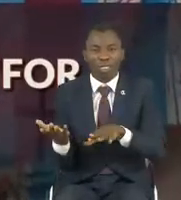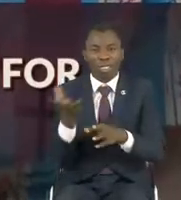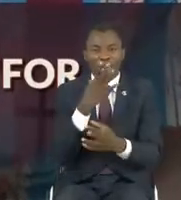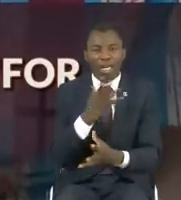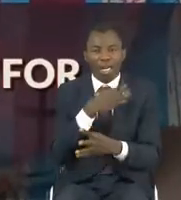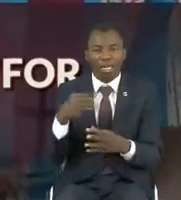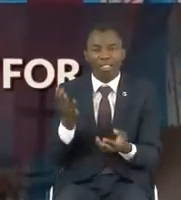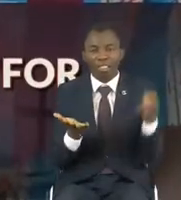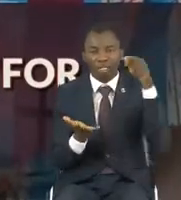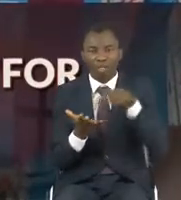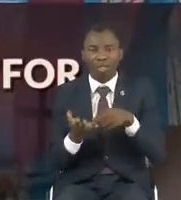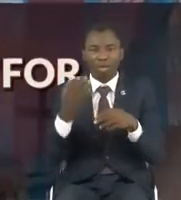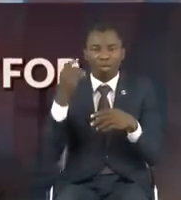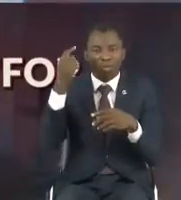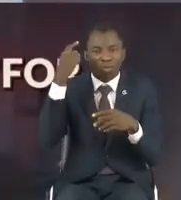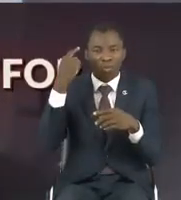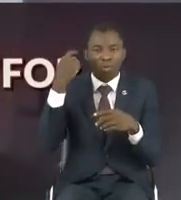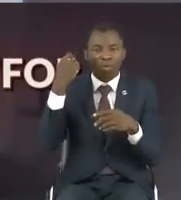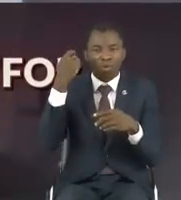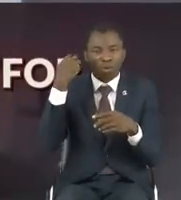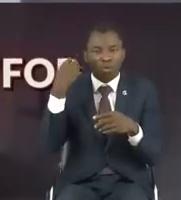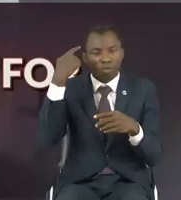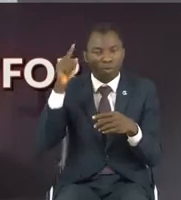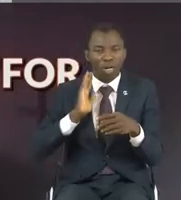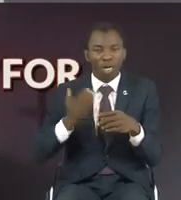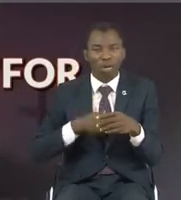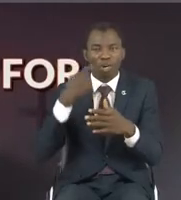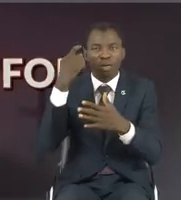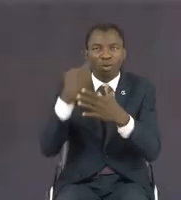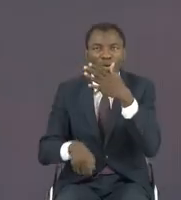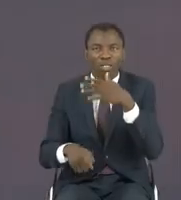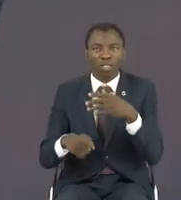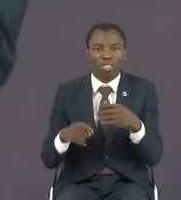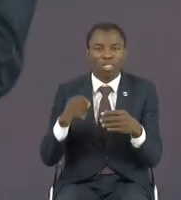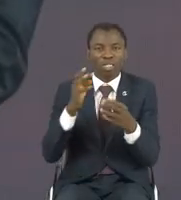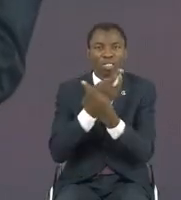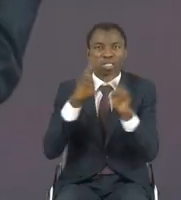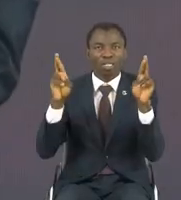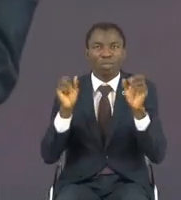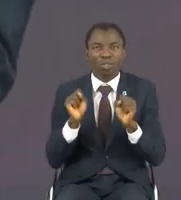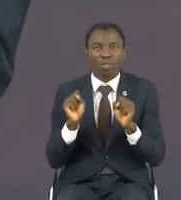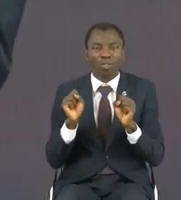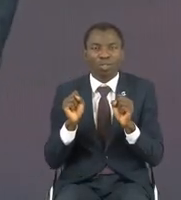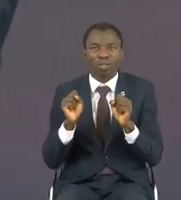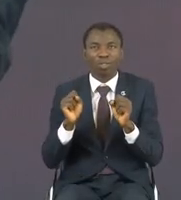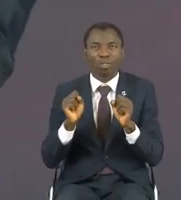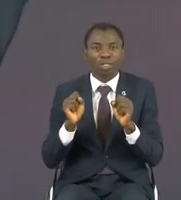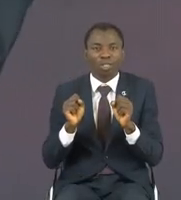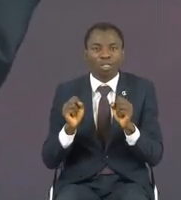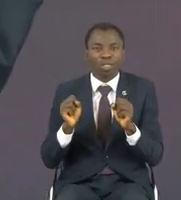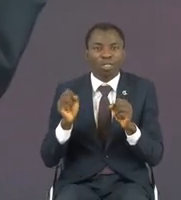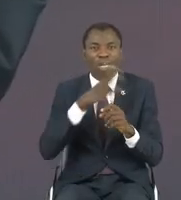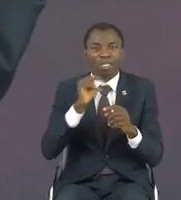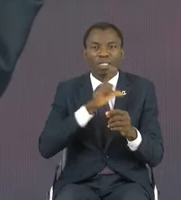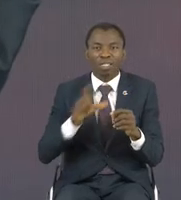resurrection of our costly redemption. The Lord died, and the Lord was